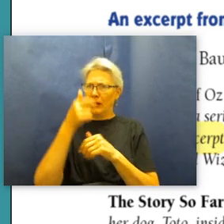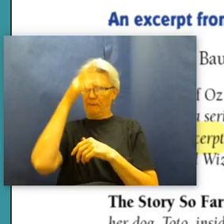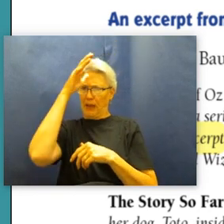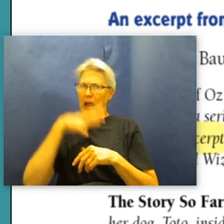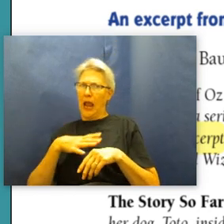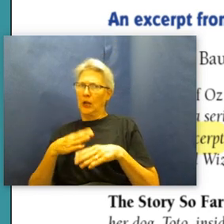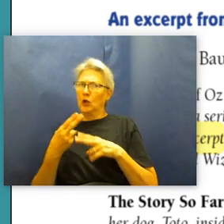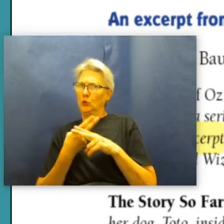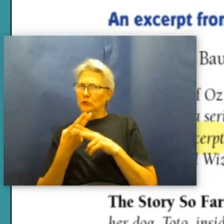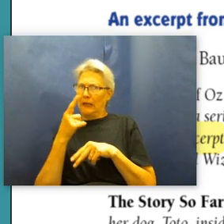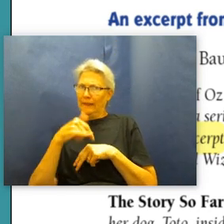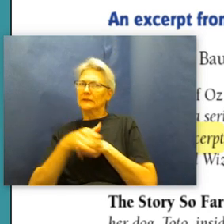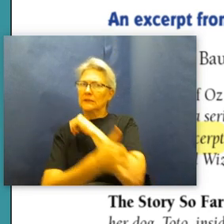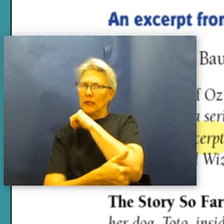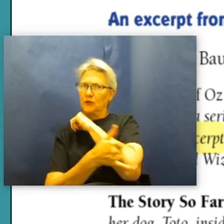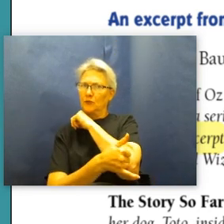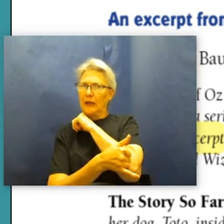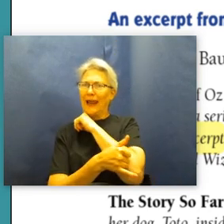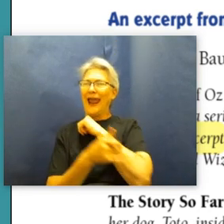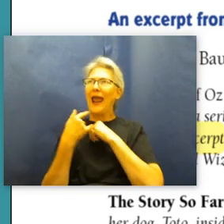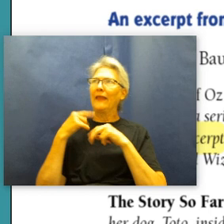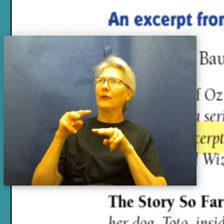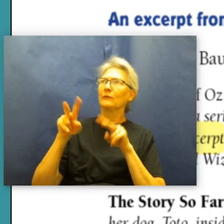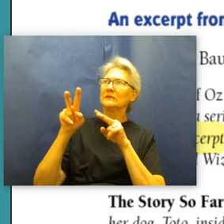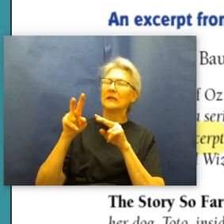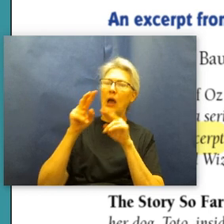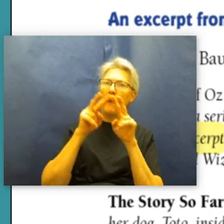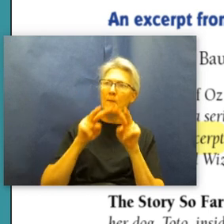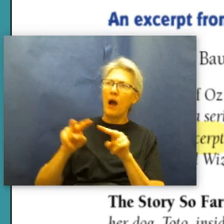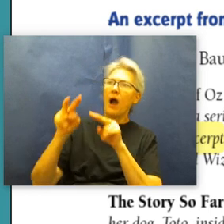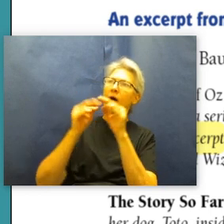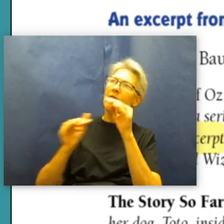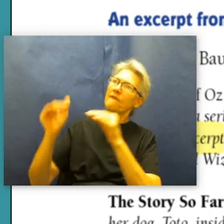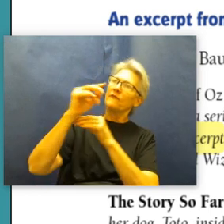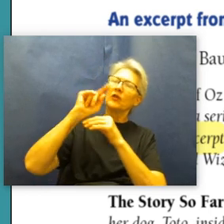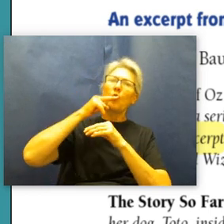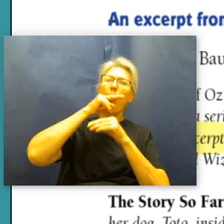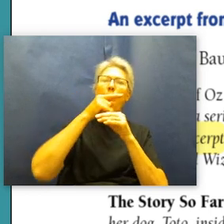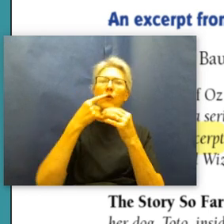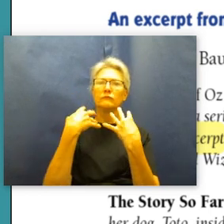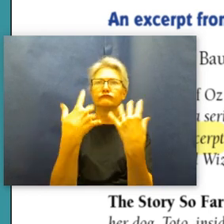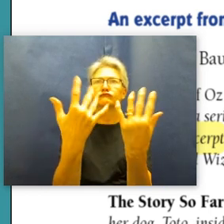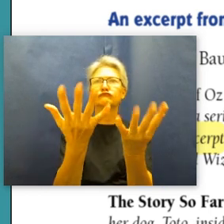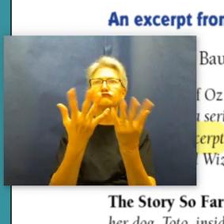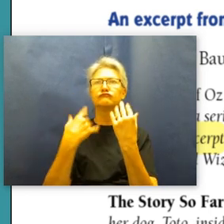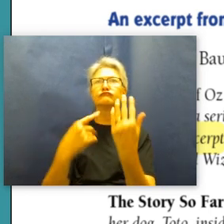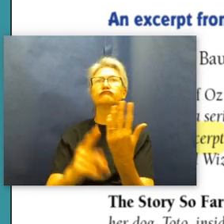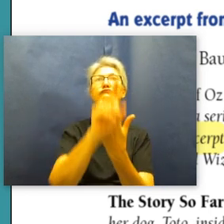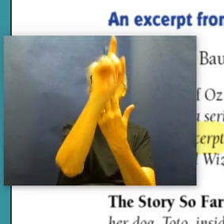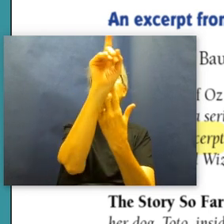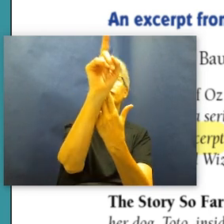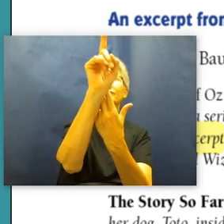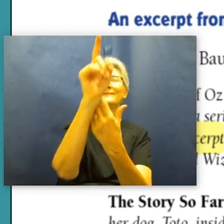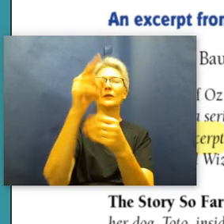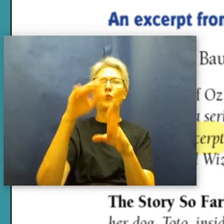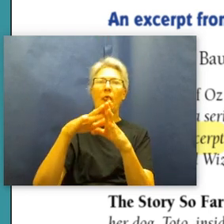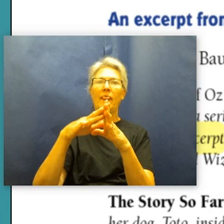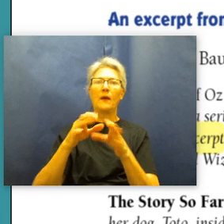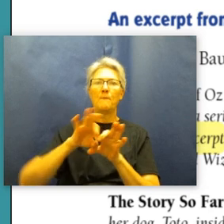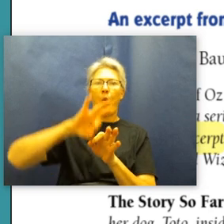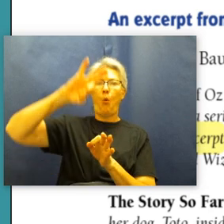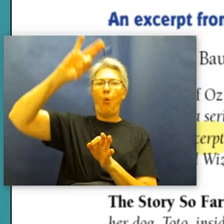in this country, and the figure was raised above the stalks of corn by means of the pole stuck up